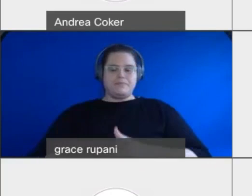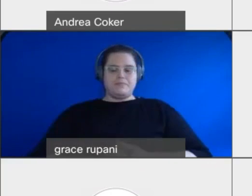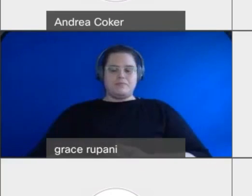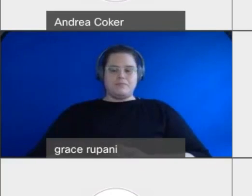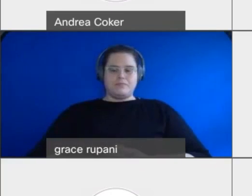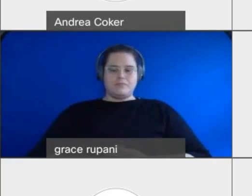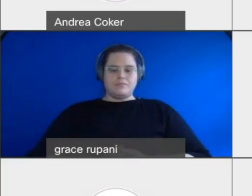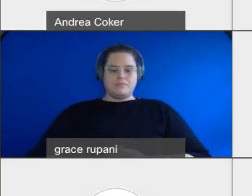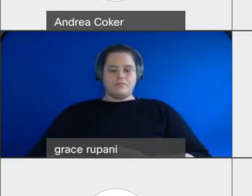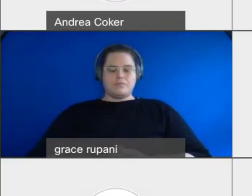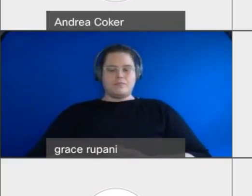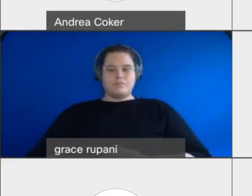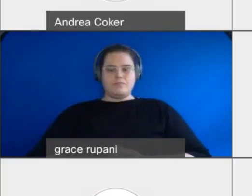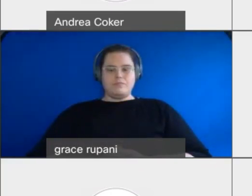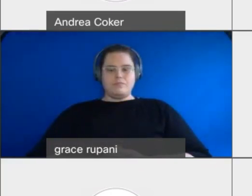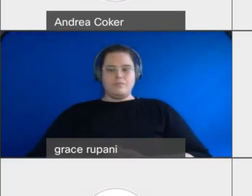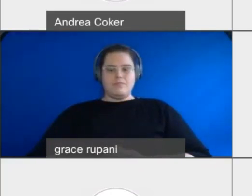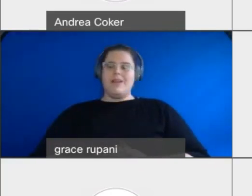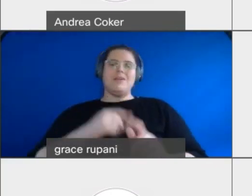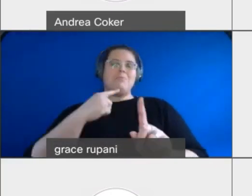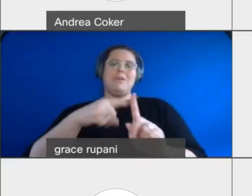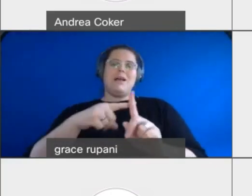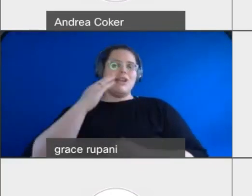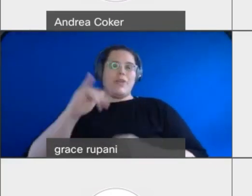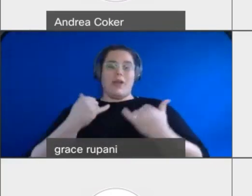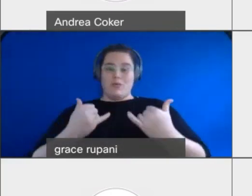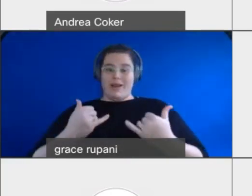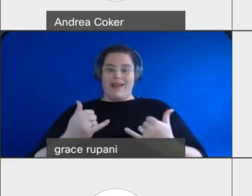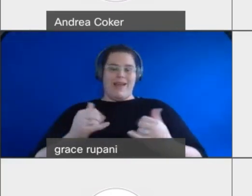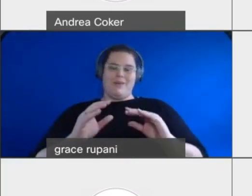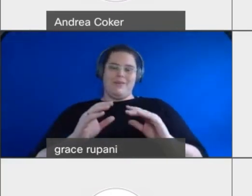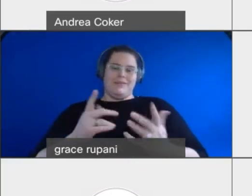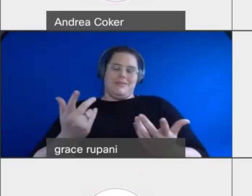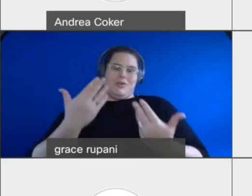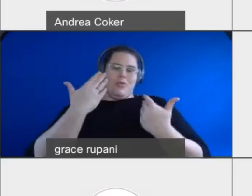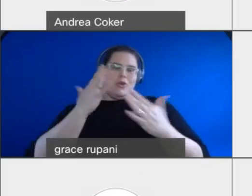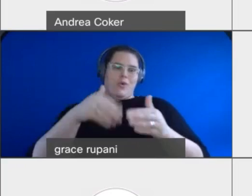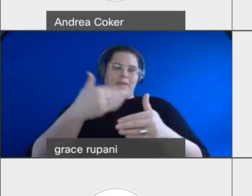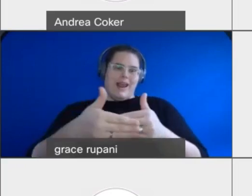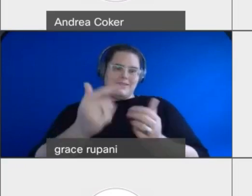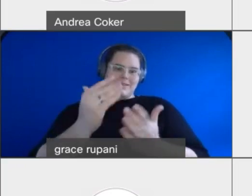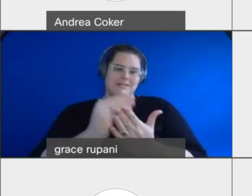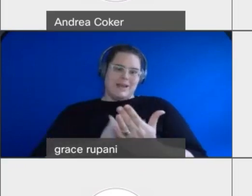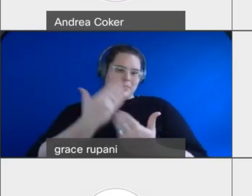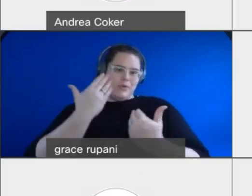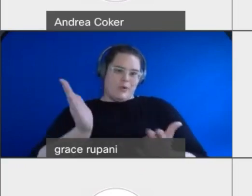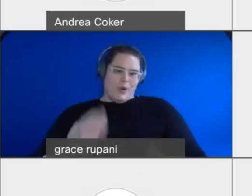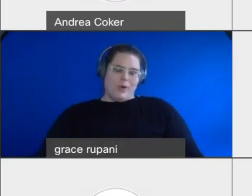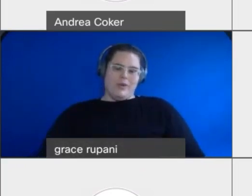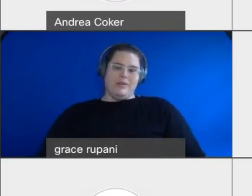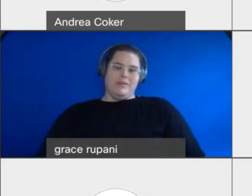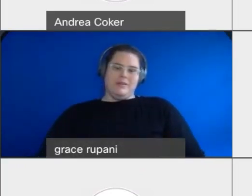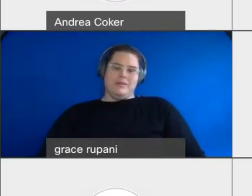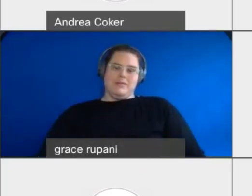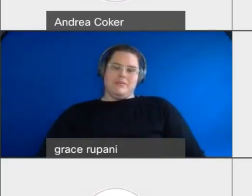beyond, we'll get back to you. but they are gathering the names of the physicians in the community